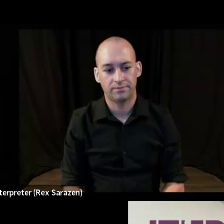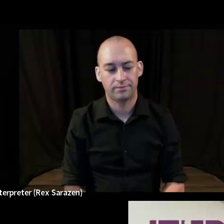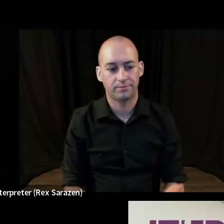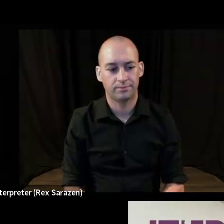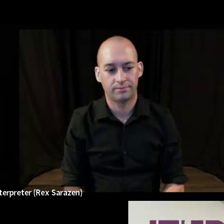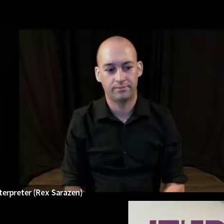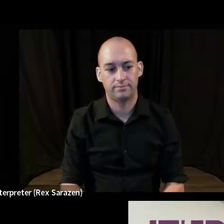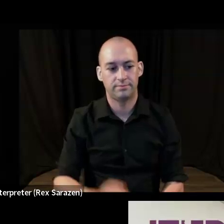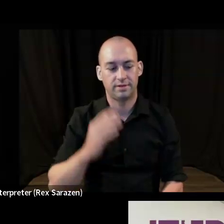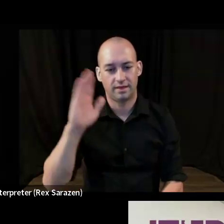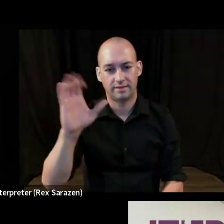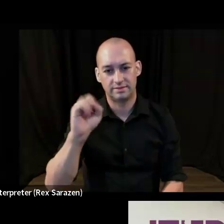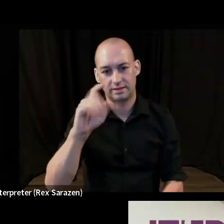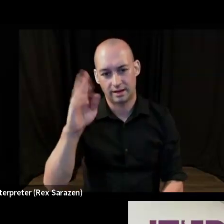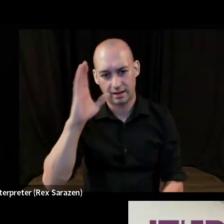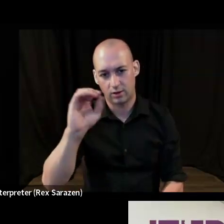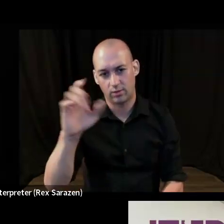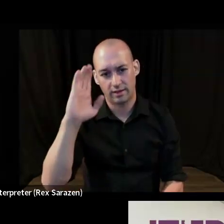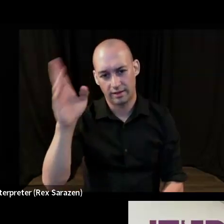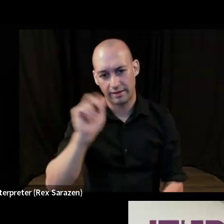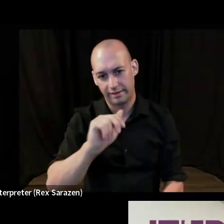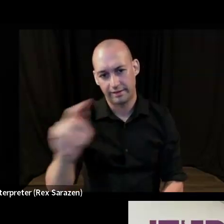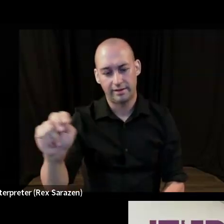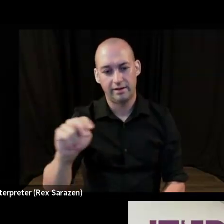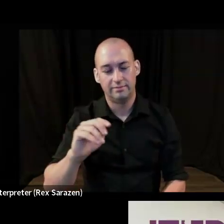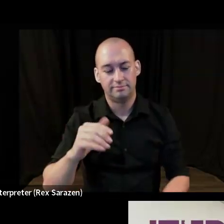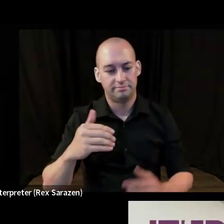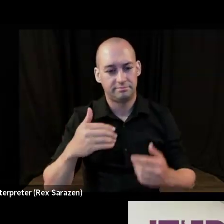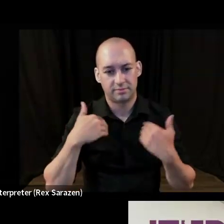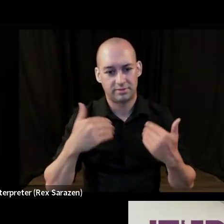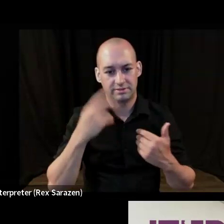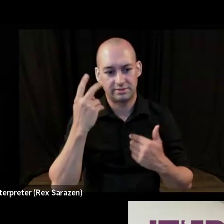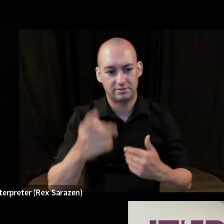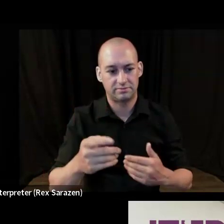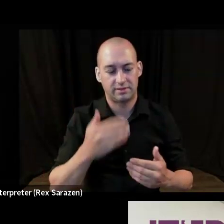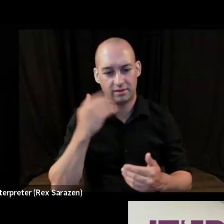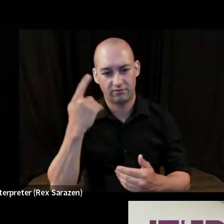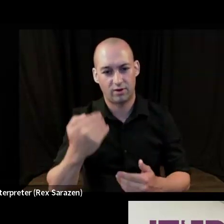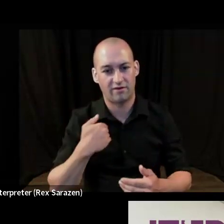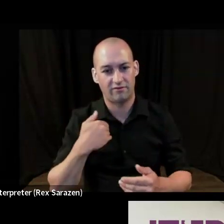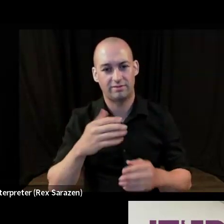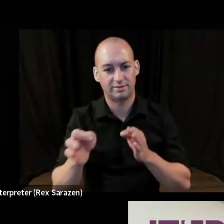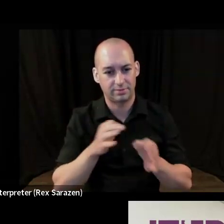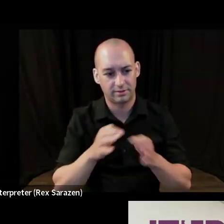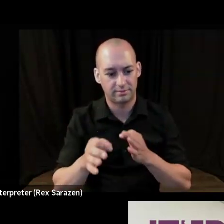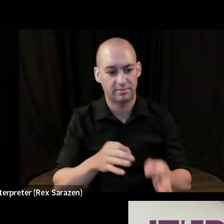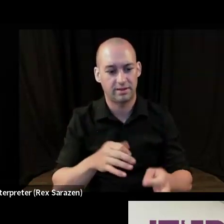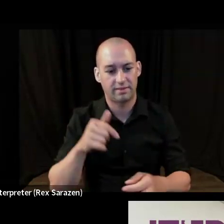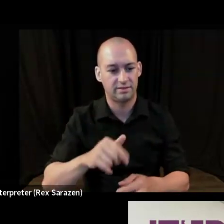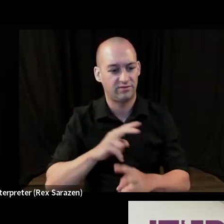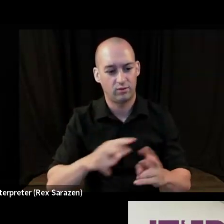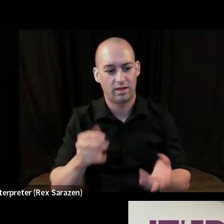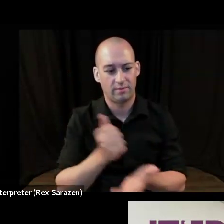Hi Scott, hi Cole, hi Anne. It's so good to see you guys. Thanks so much for holding this briefing. This has been super helpful just